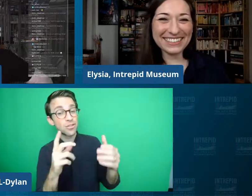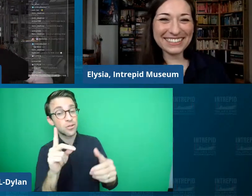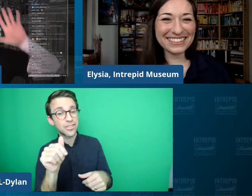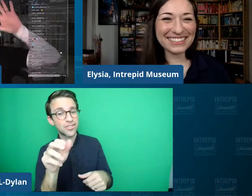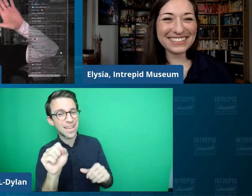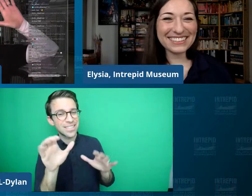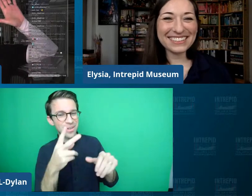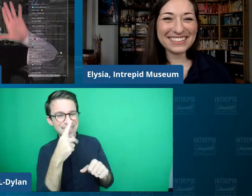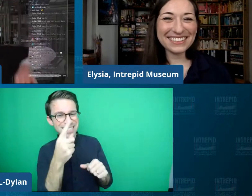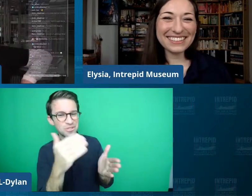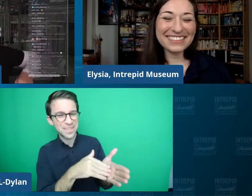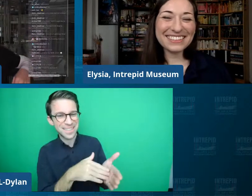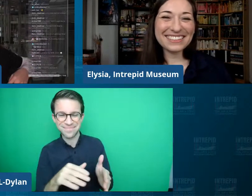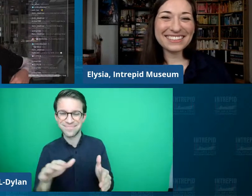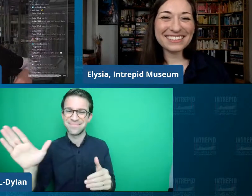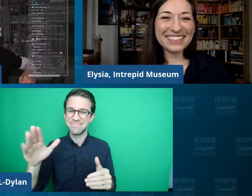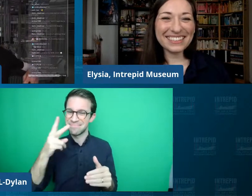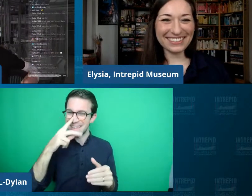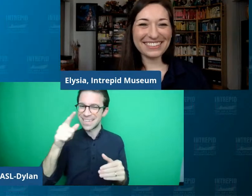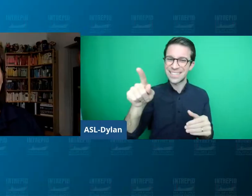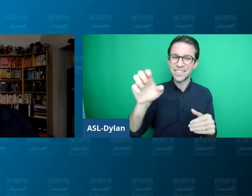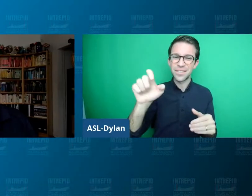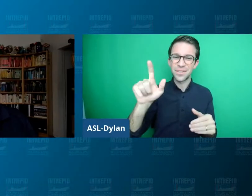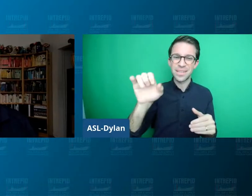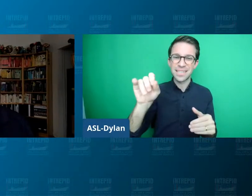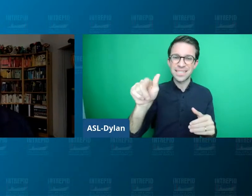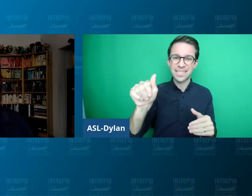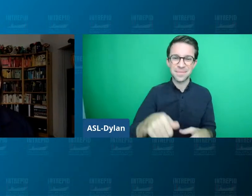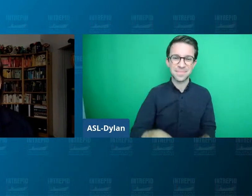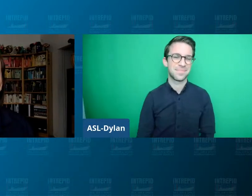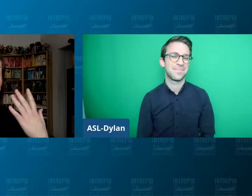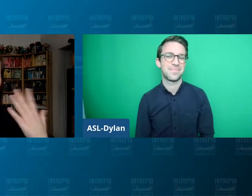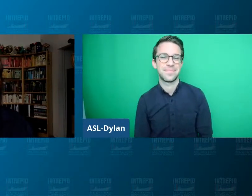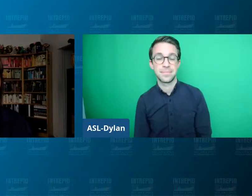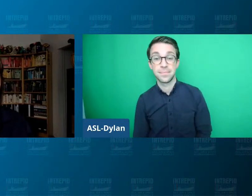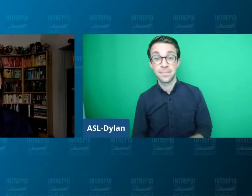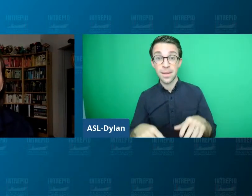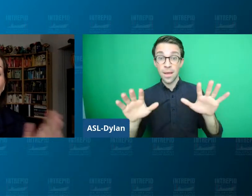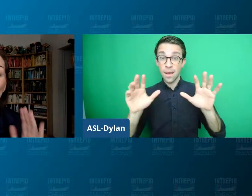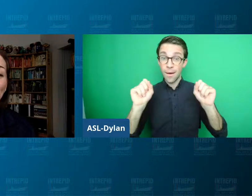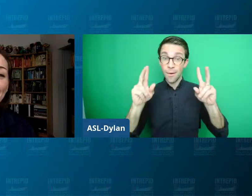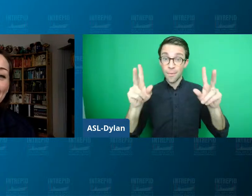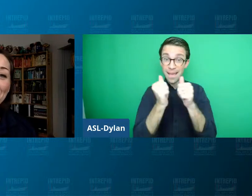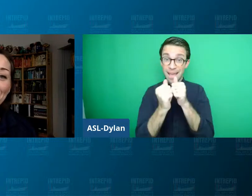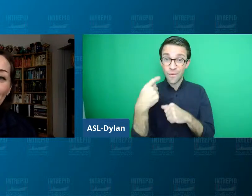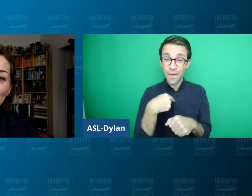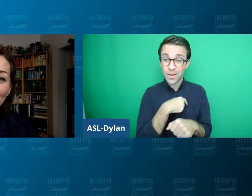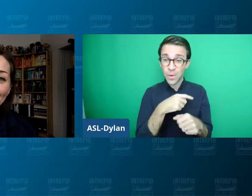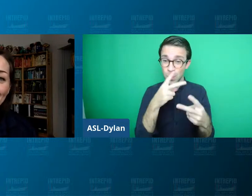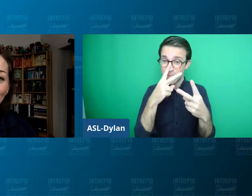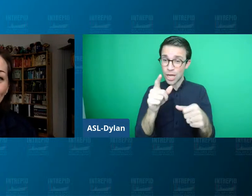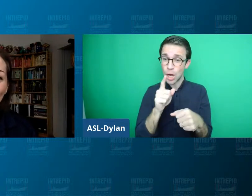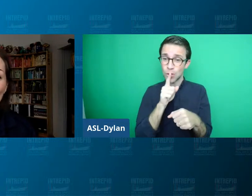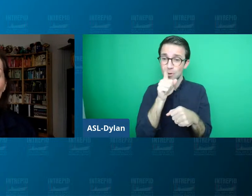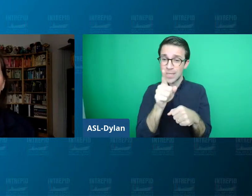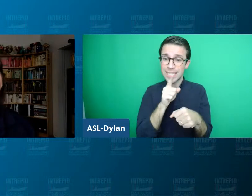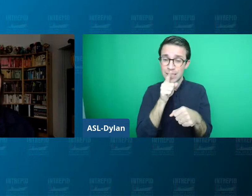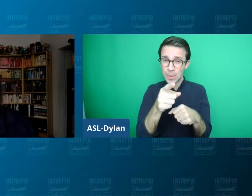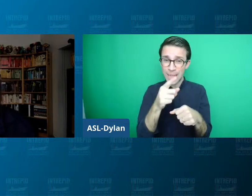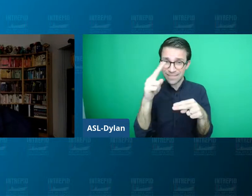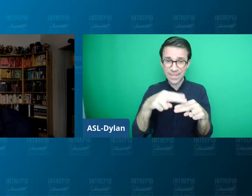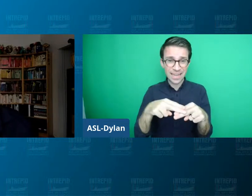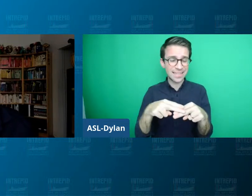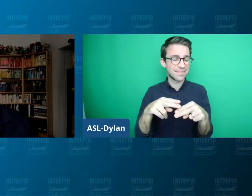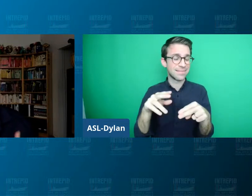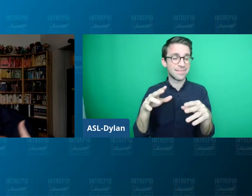to see you again. All right. Great to see you, Alicia. Thank you. All right, so everyone, we just saw a really, really fun way to learn some